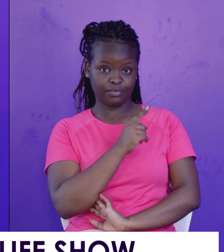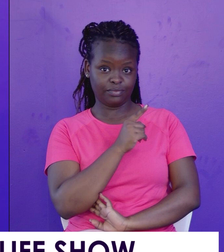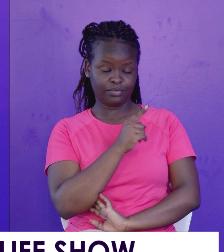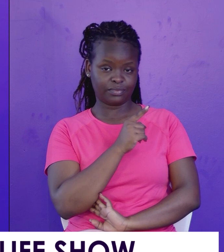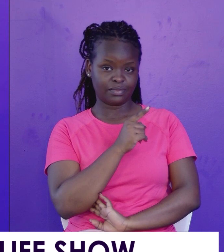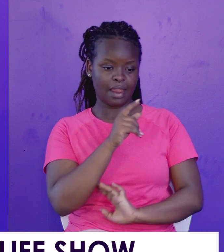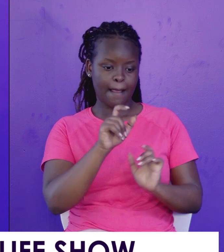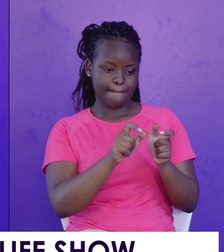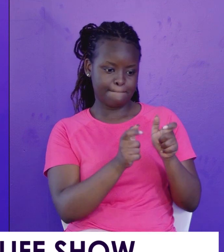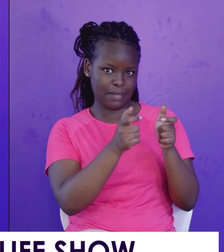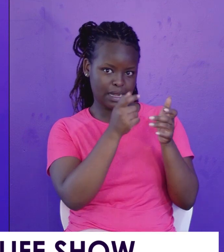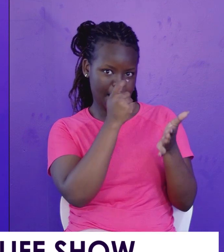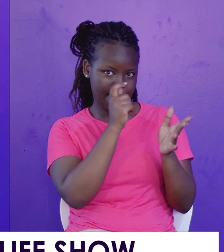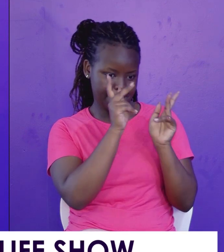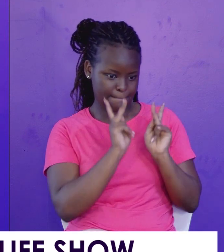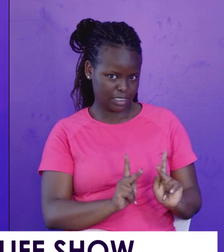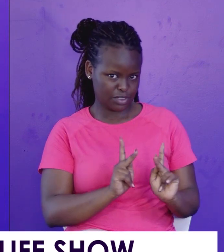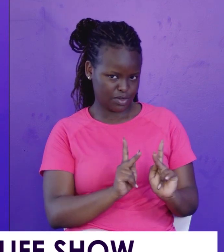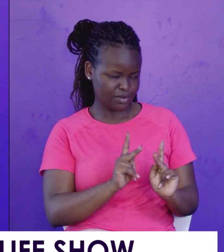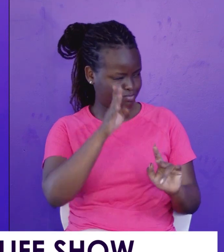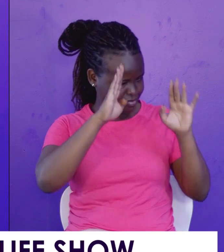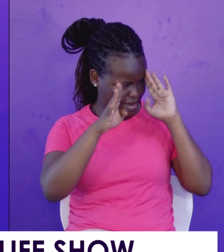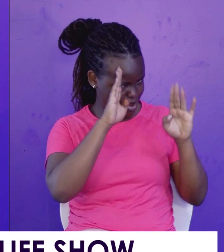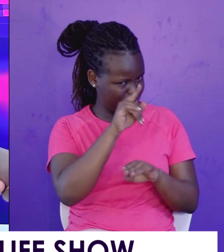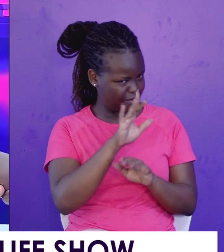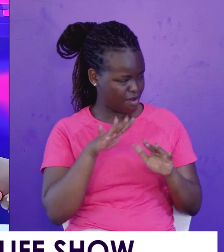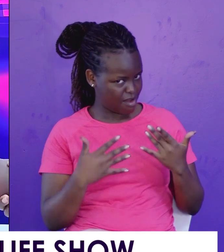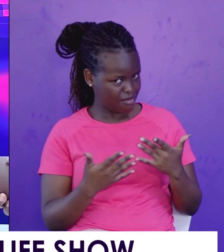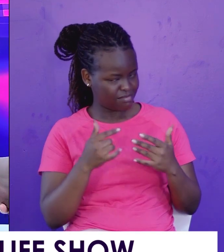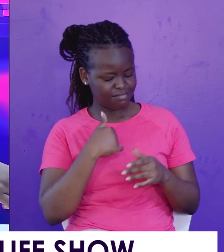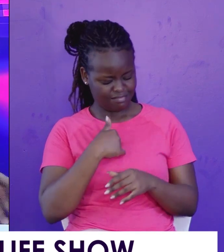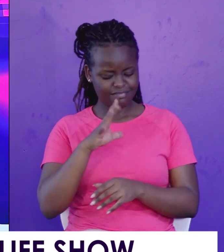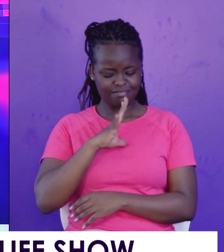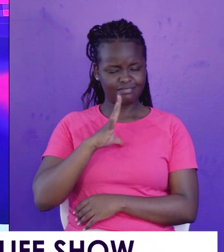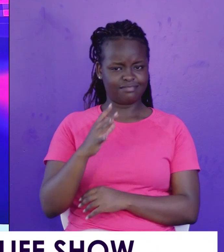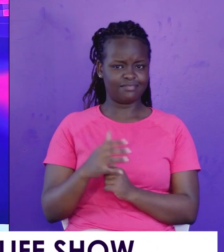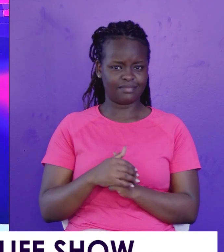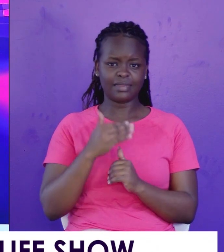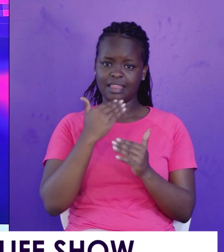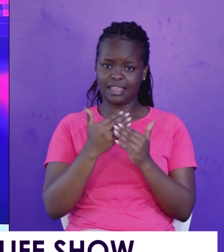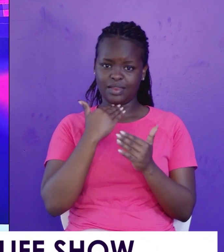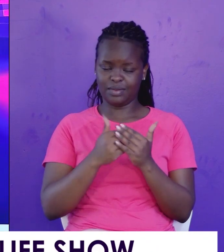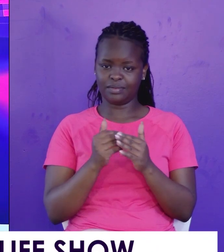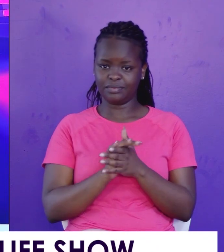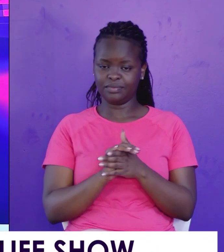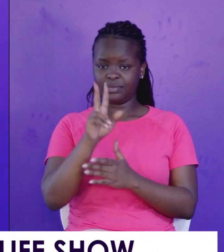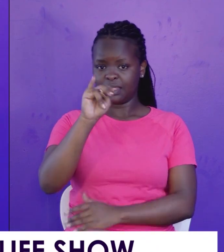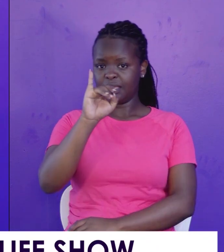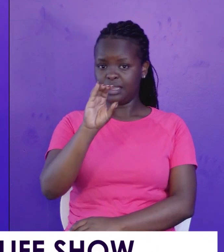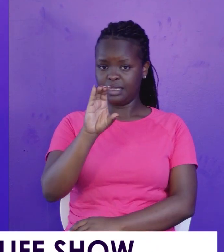journalist. Can you believe it? Hey, hi, Nicholas. Yeah, how are you, John? Fine. Thank you. Nicholas, you